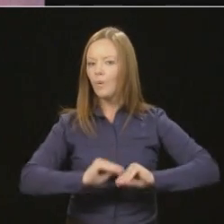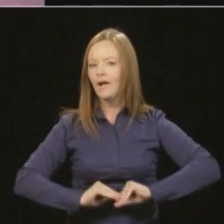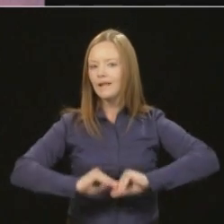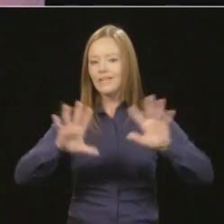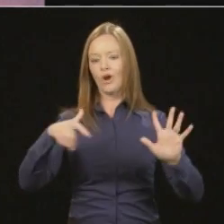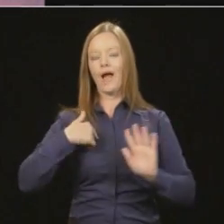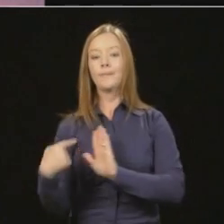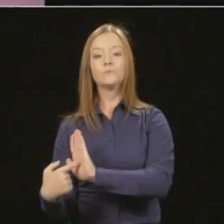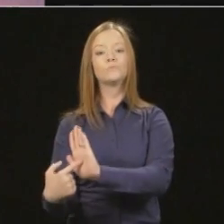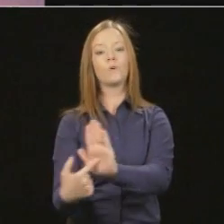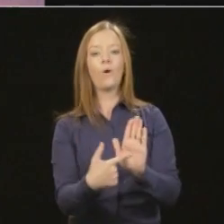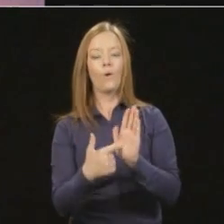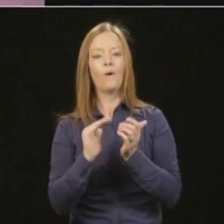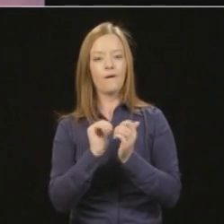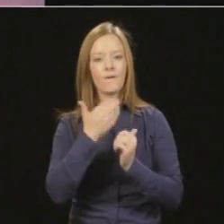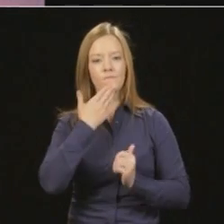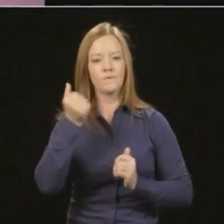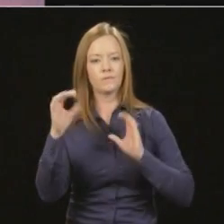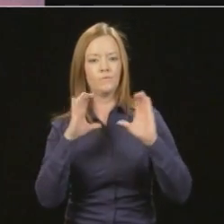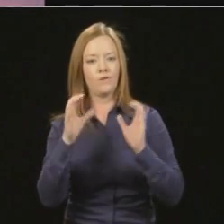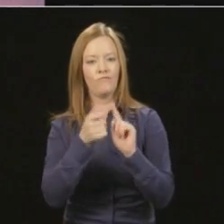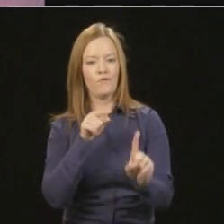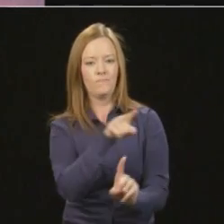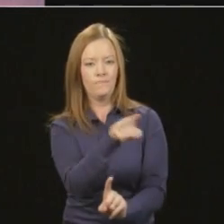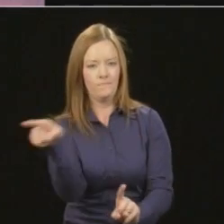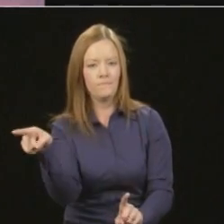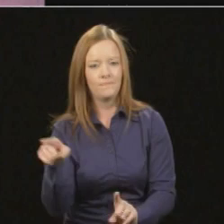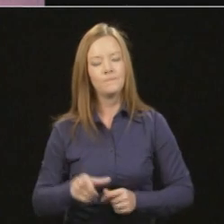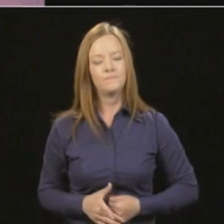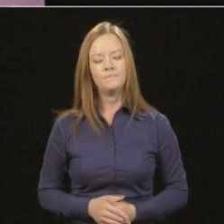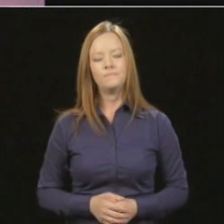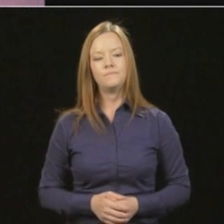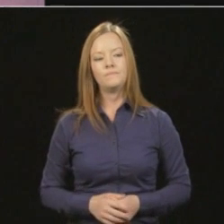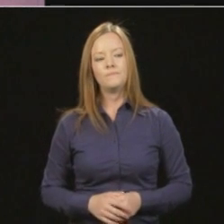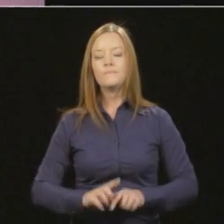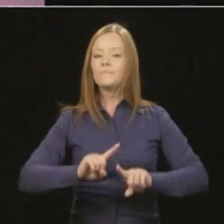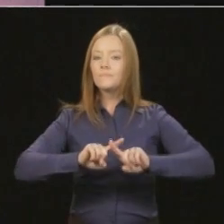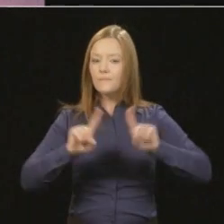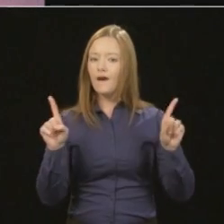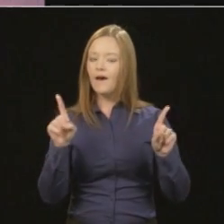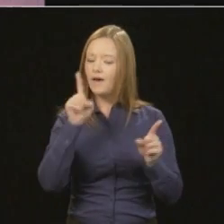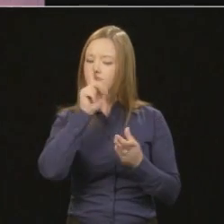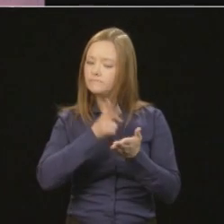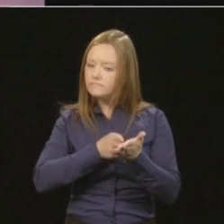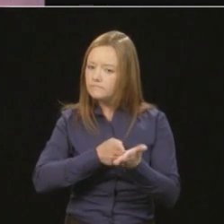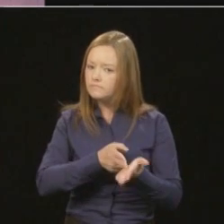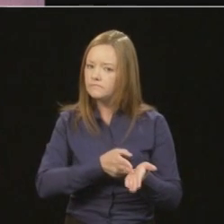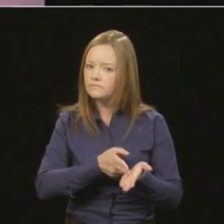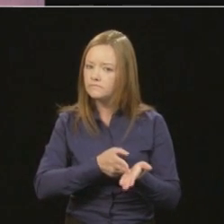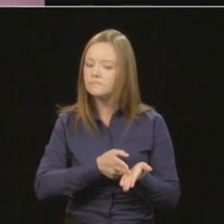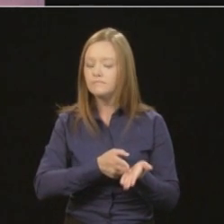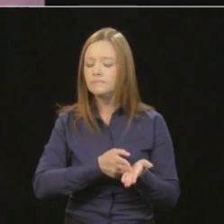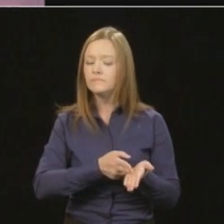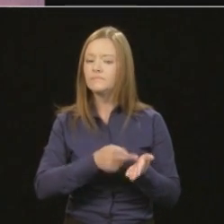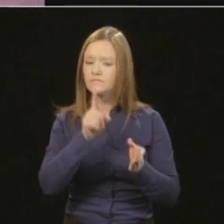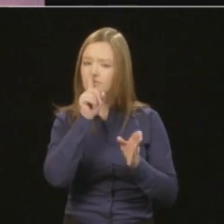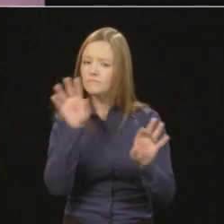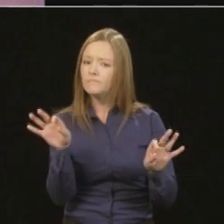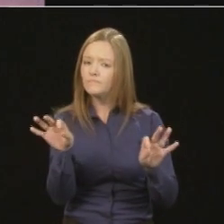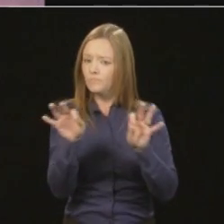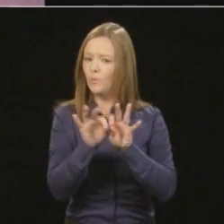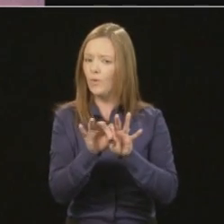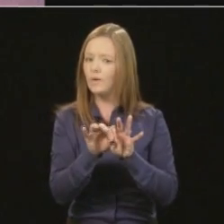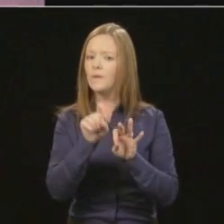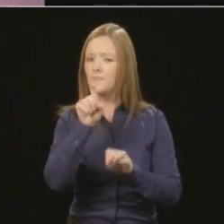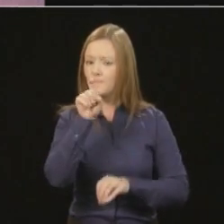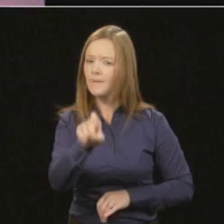way, I'm modeling the communication behavior I want from others. But in all sincerity, it is